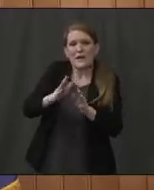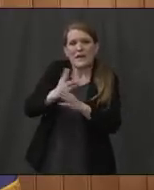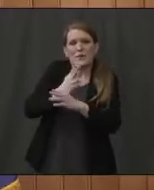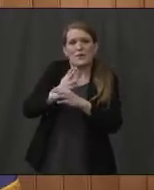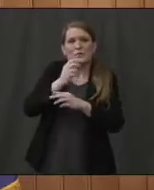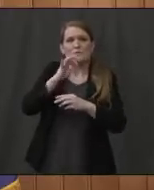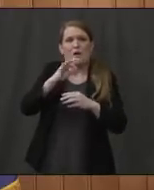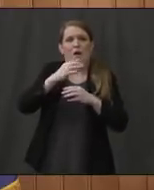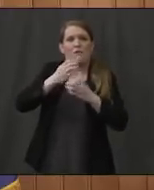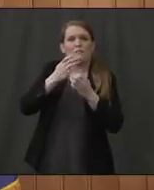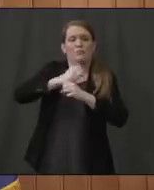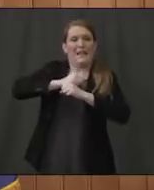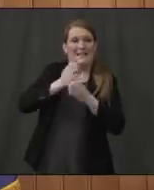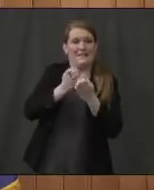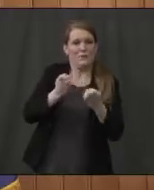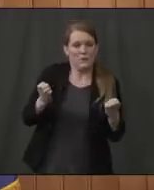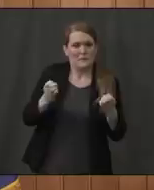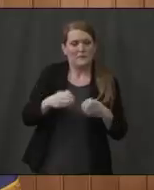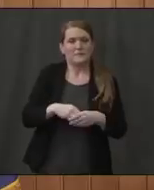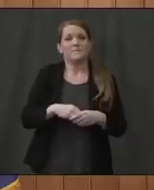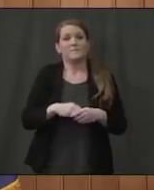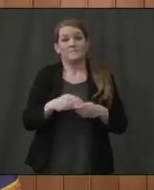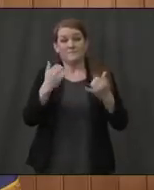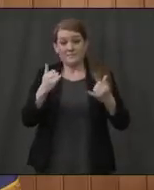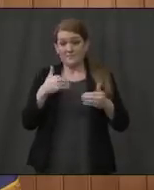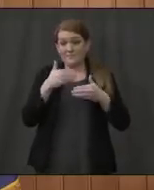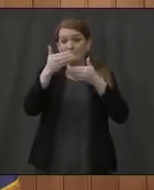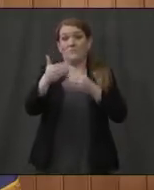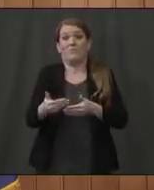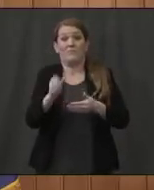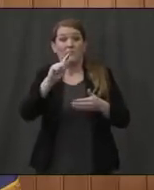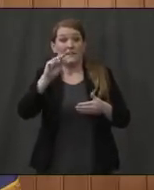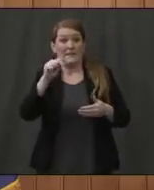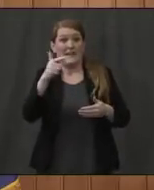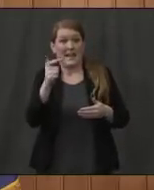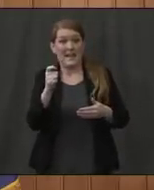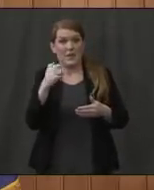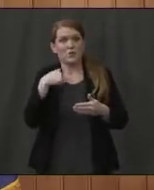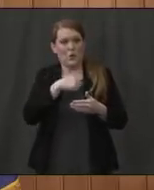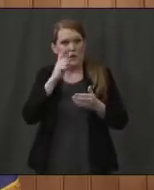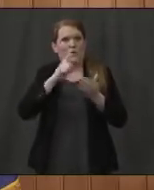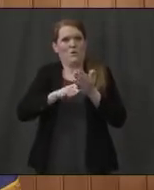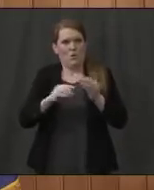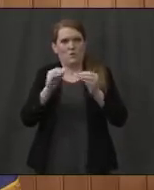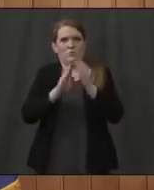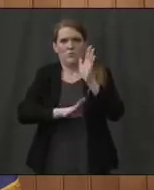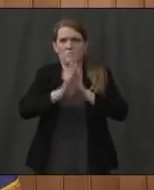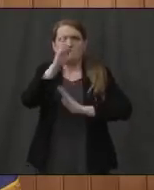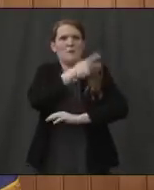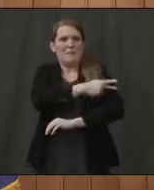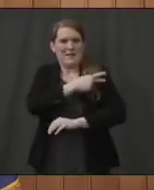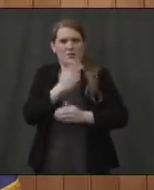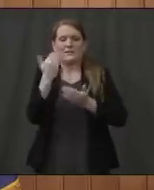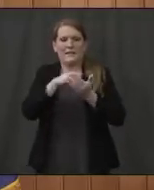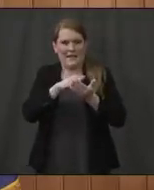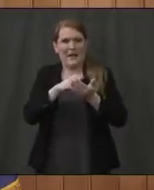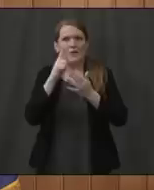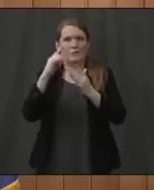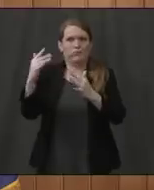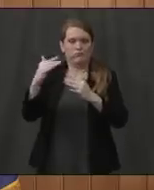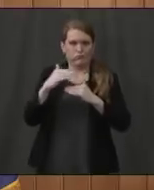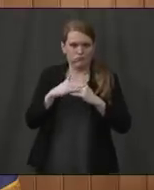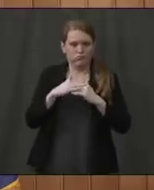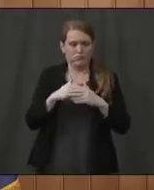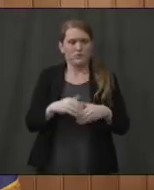see increasing numbers of patients, again, what we expected, what we planned for, this step that the governor